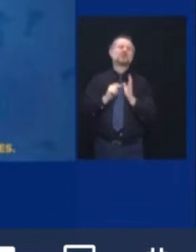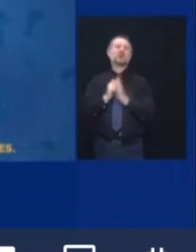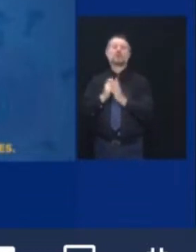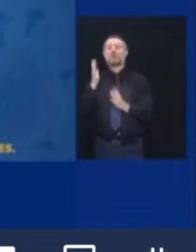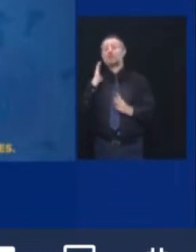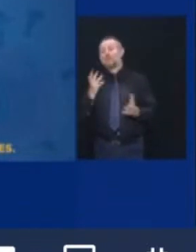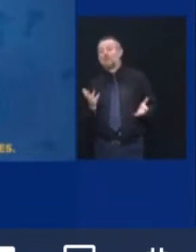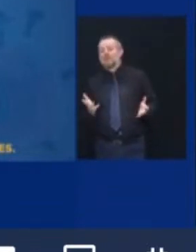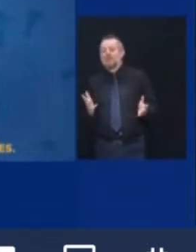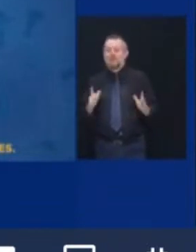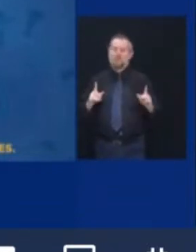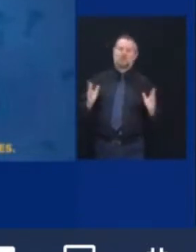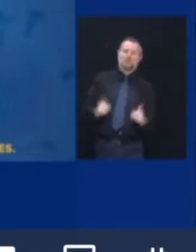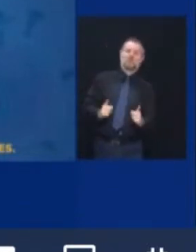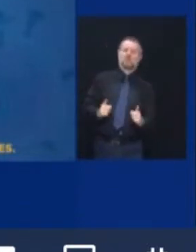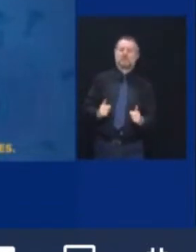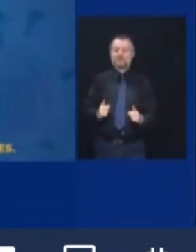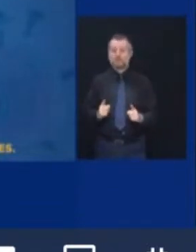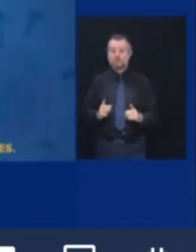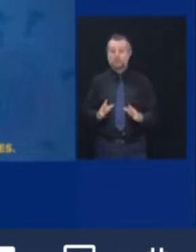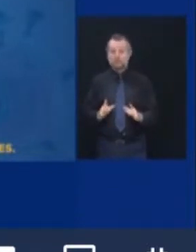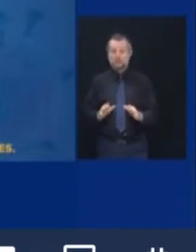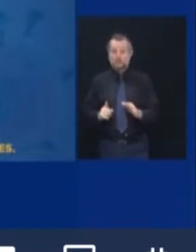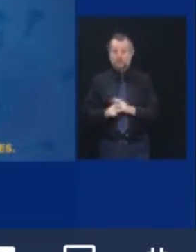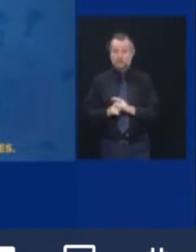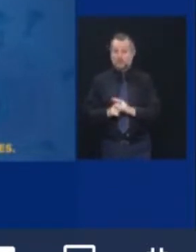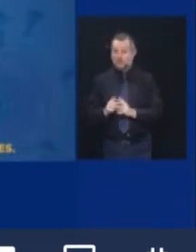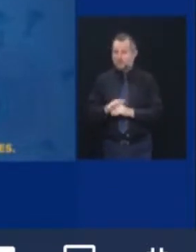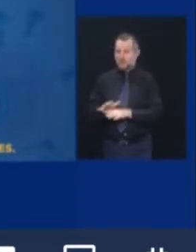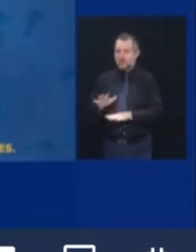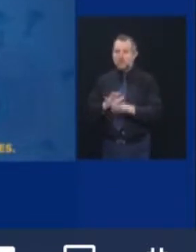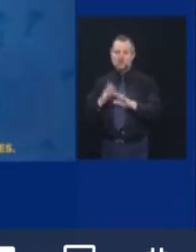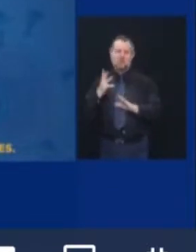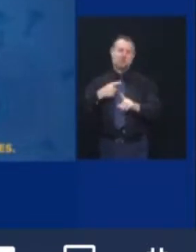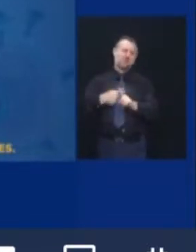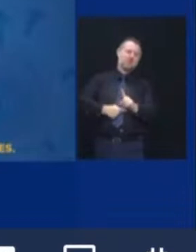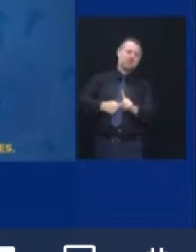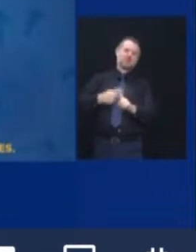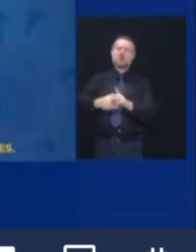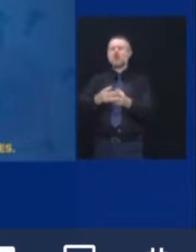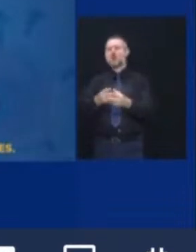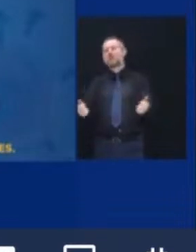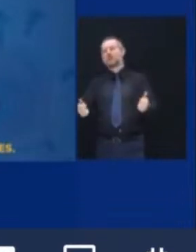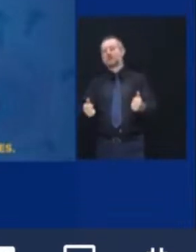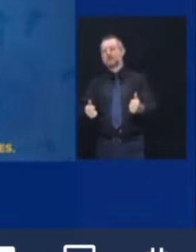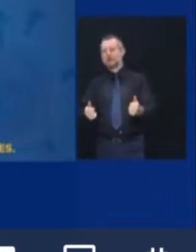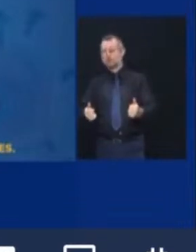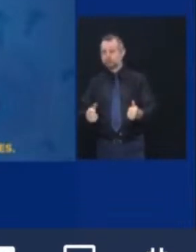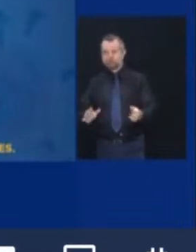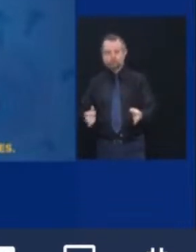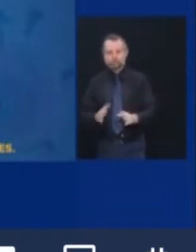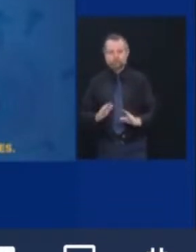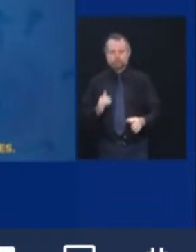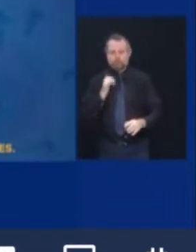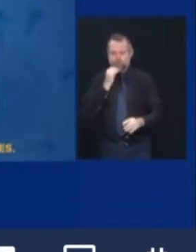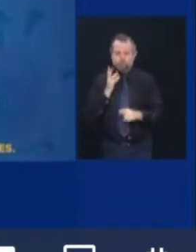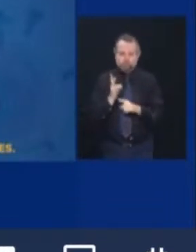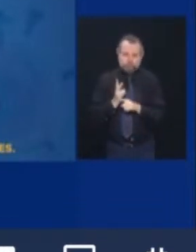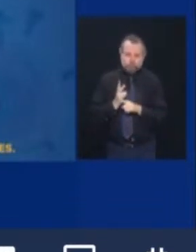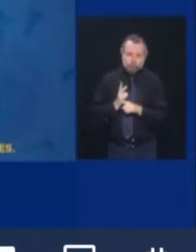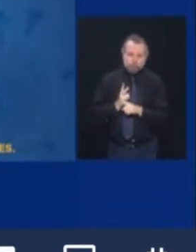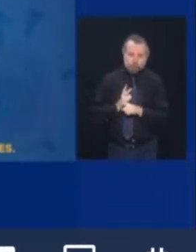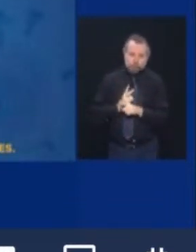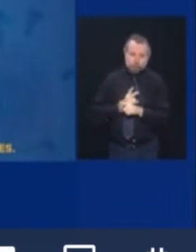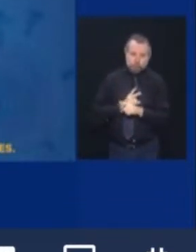it came out of the blue. What could it be? A month, 2 months? And here we are 7 months later. We're talking